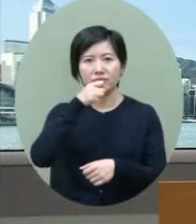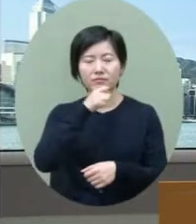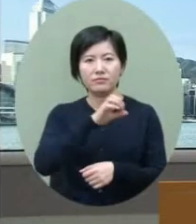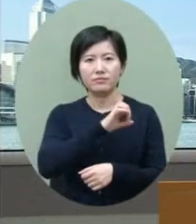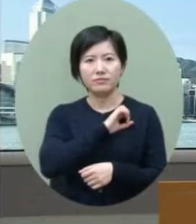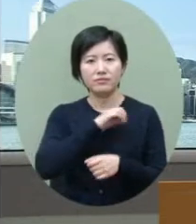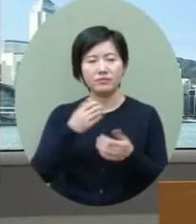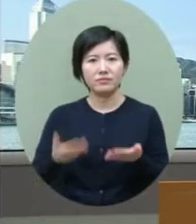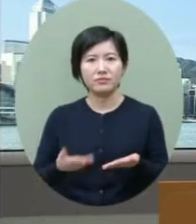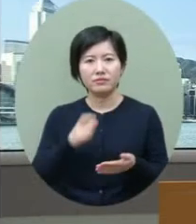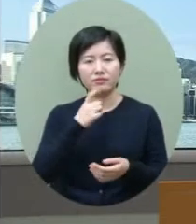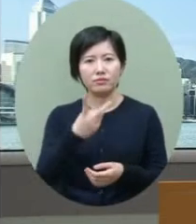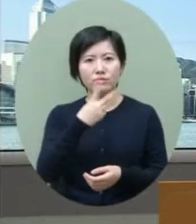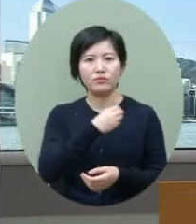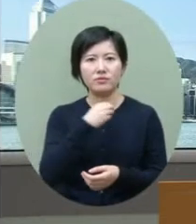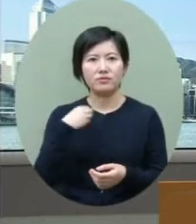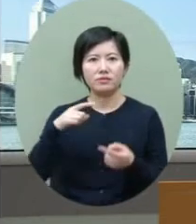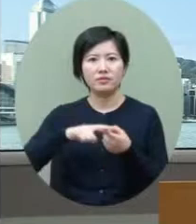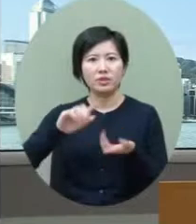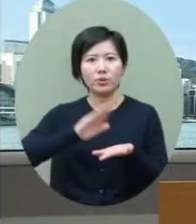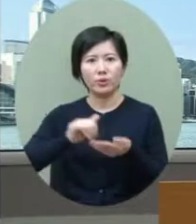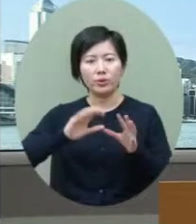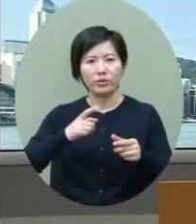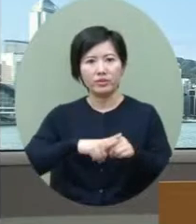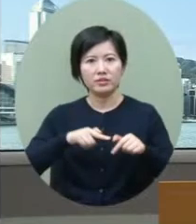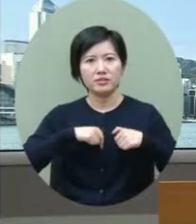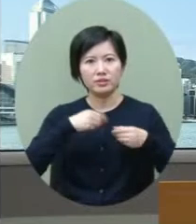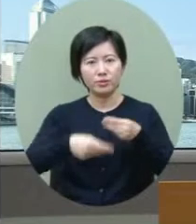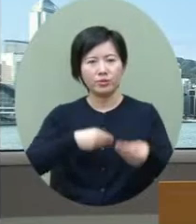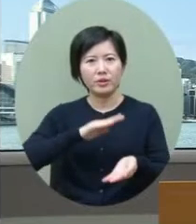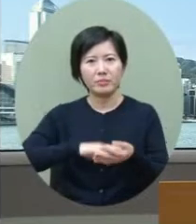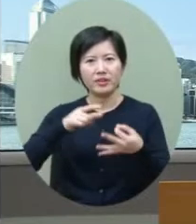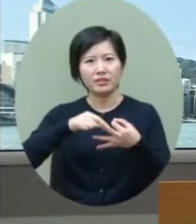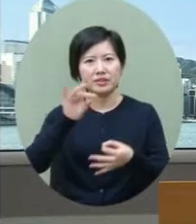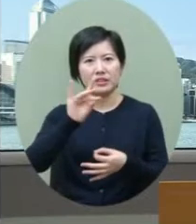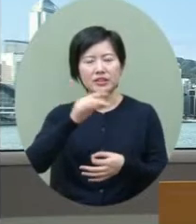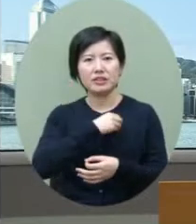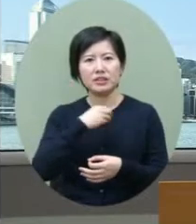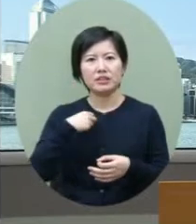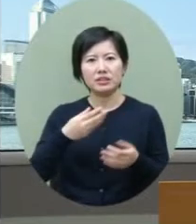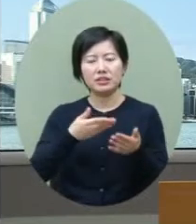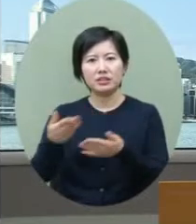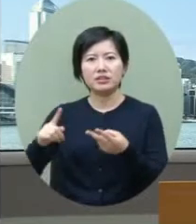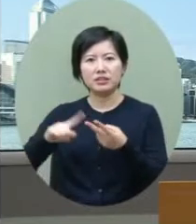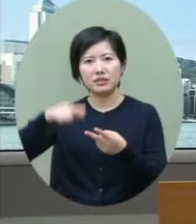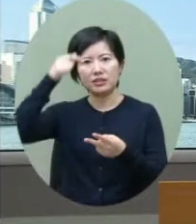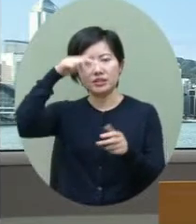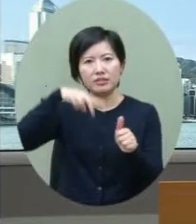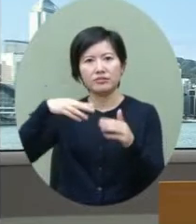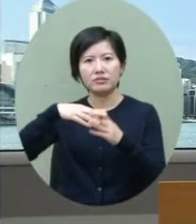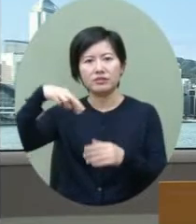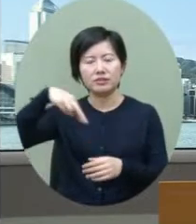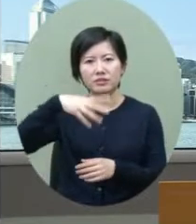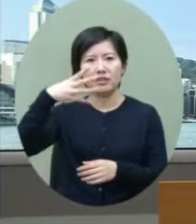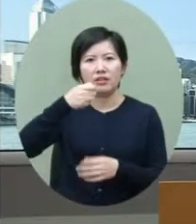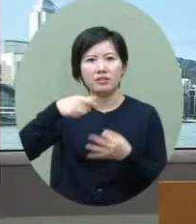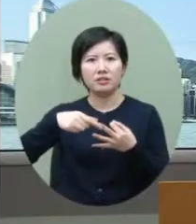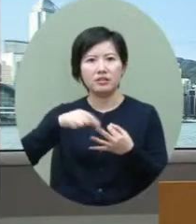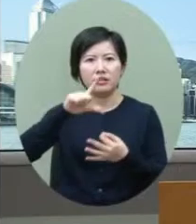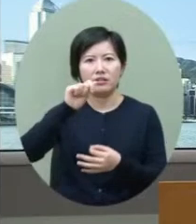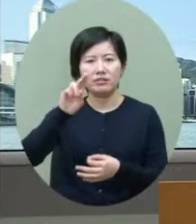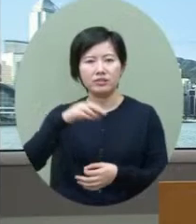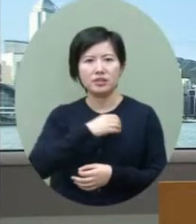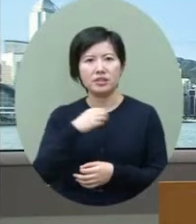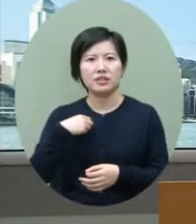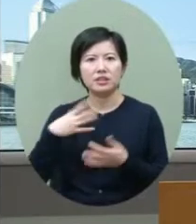Welcome to today's media briefing. Today we have Dr. Chang Shuk Kwan, Head of Communicable Disease Branch for Center for Health Protection, and Dr. Lau Ka-hin, Chief Manager